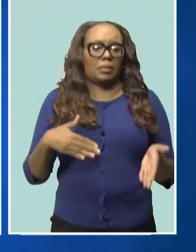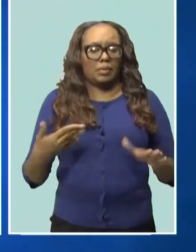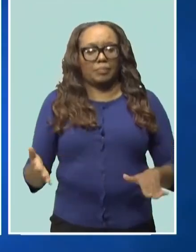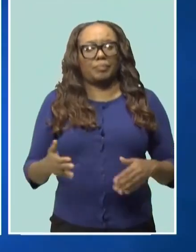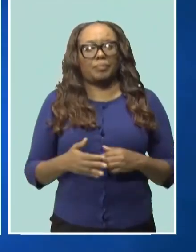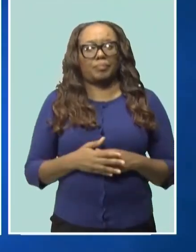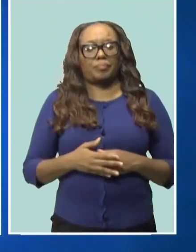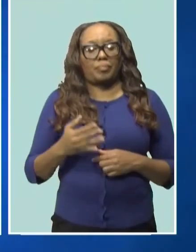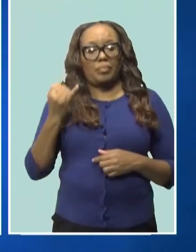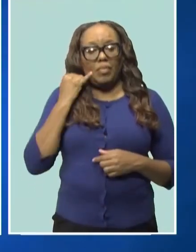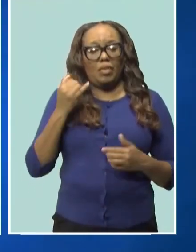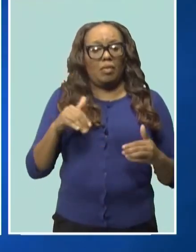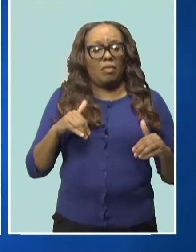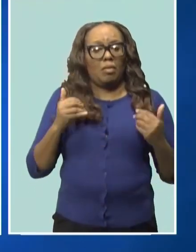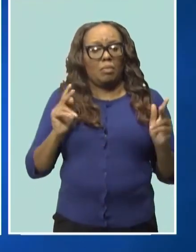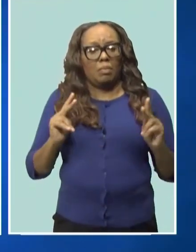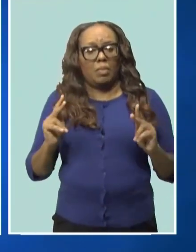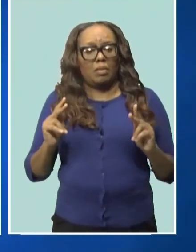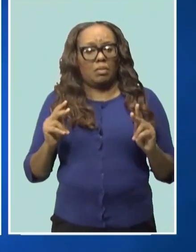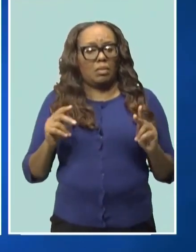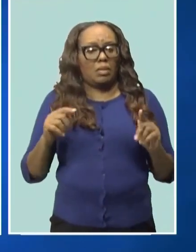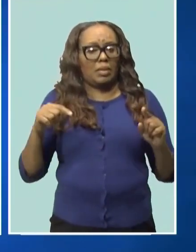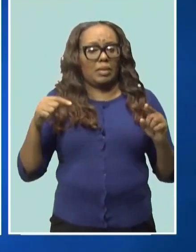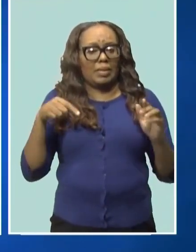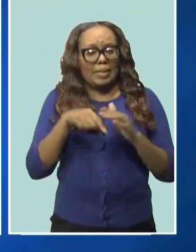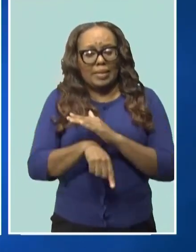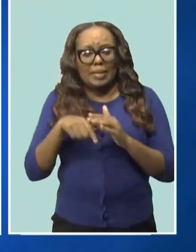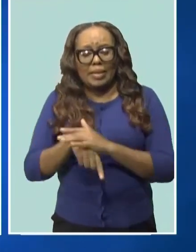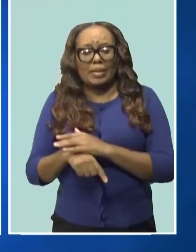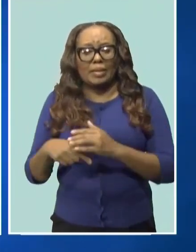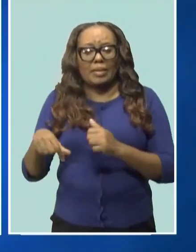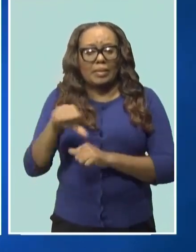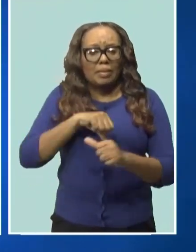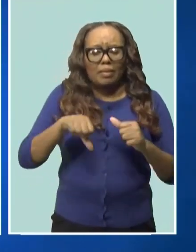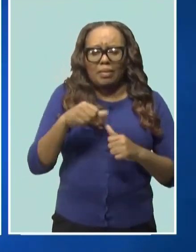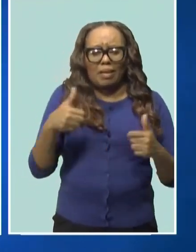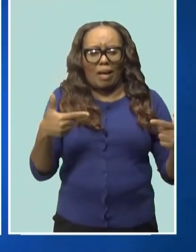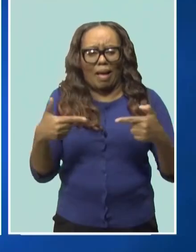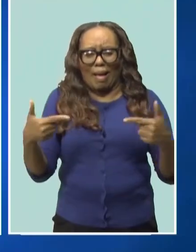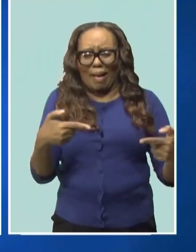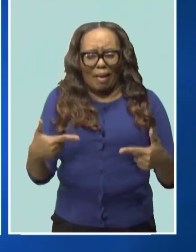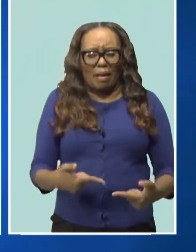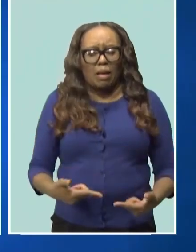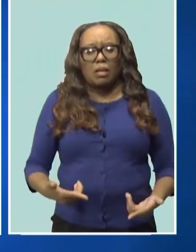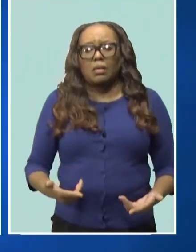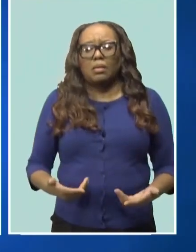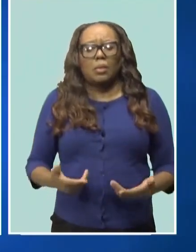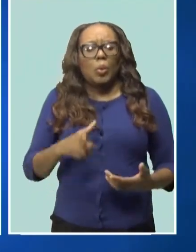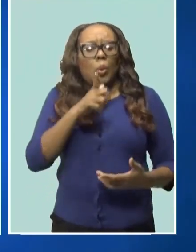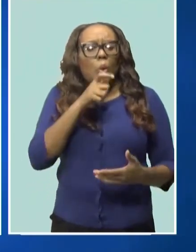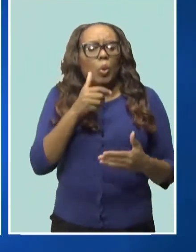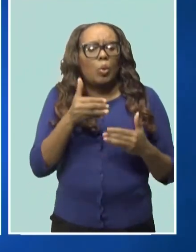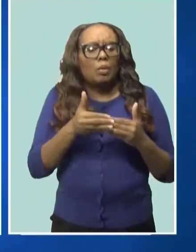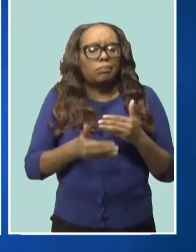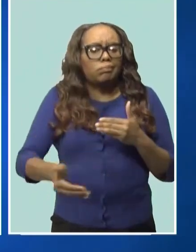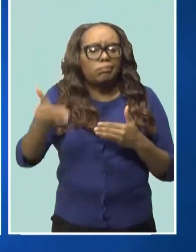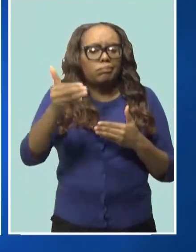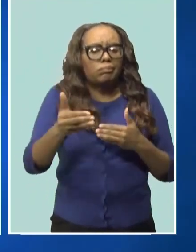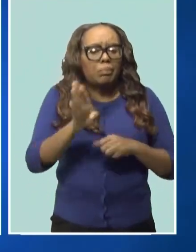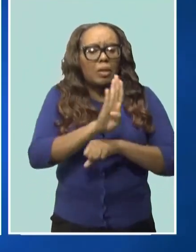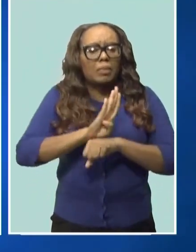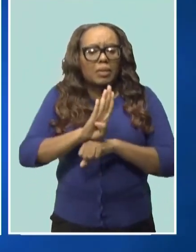if the young people kill the young people, of course, we won't got nobody to carry on the flag to help prop up the economy. So it